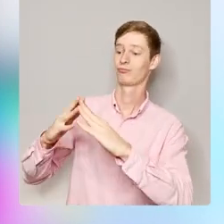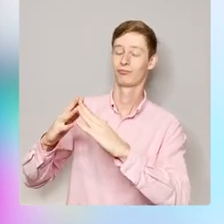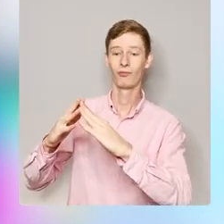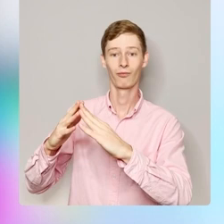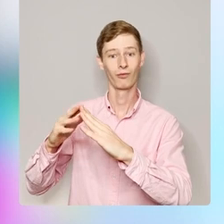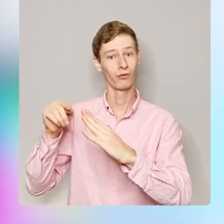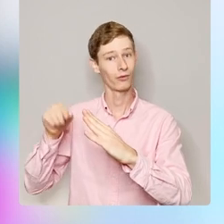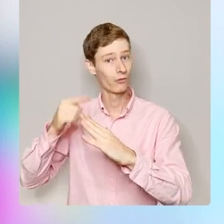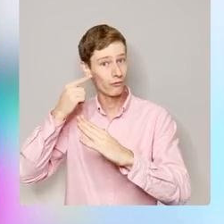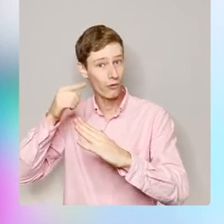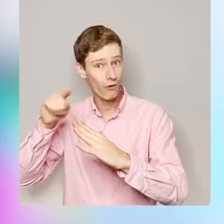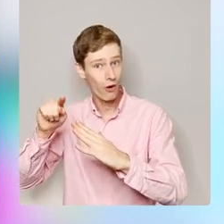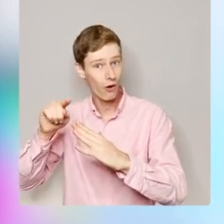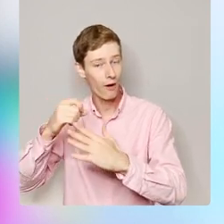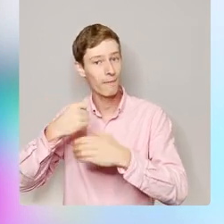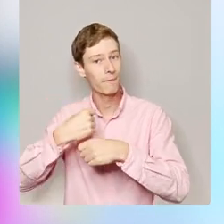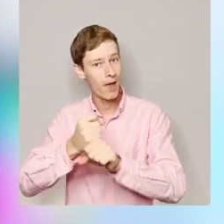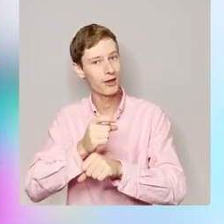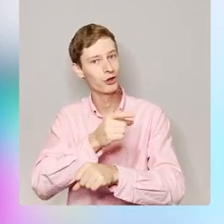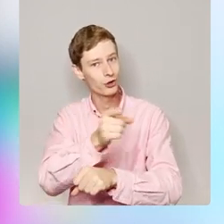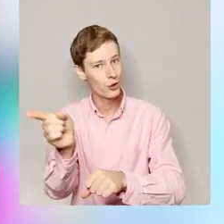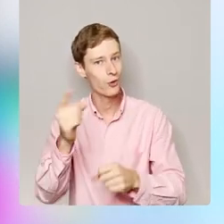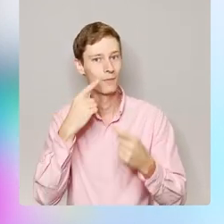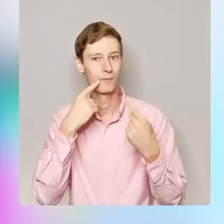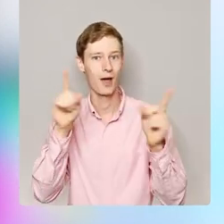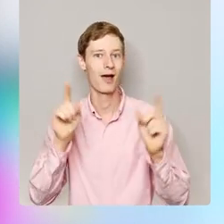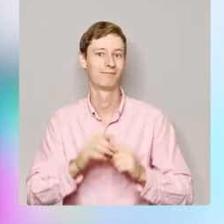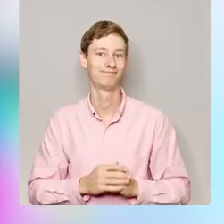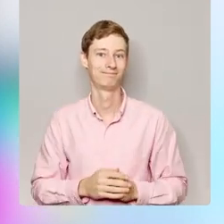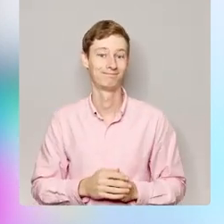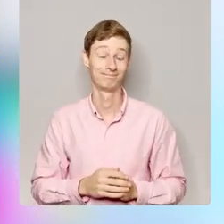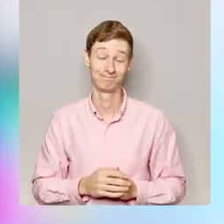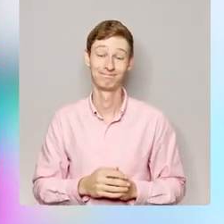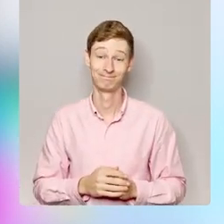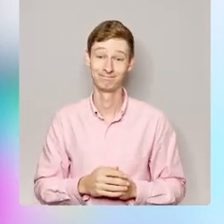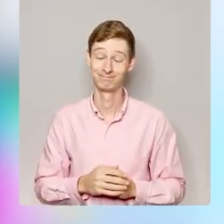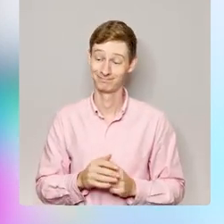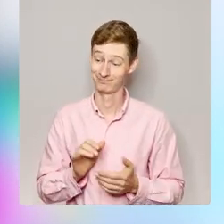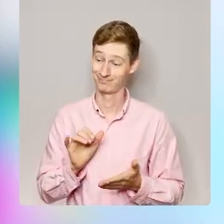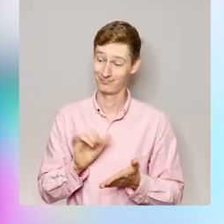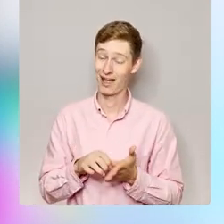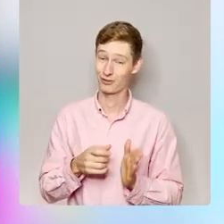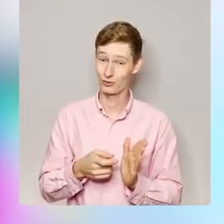in service to making you successful. Because ultimately,